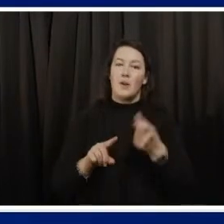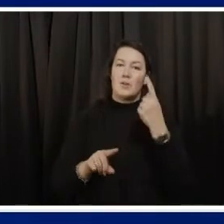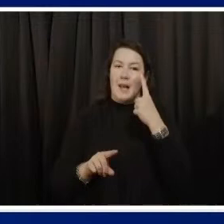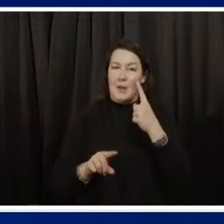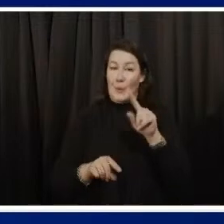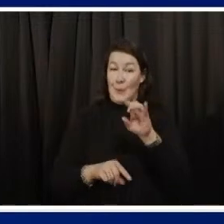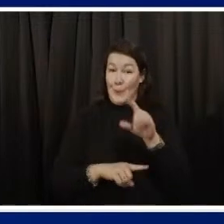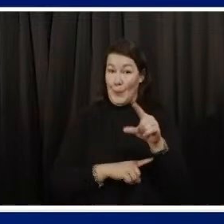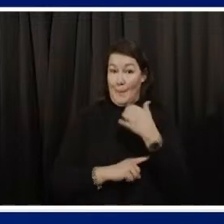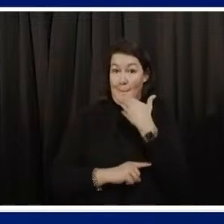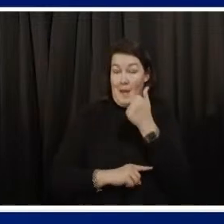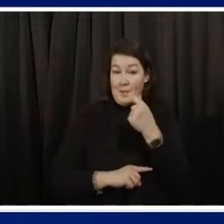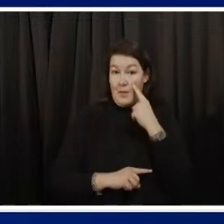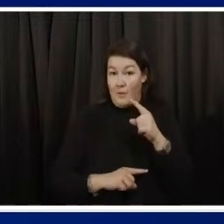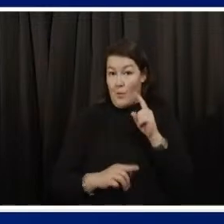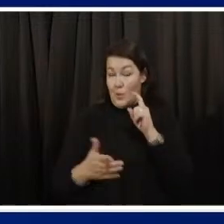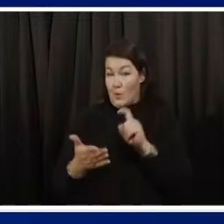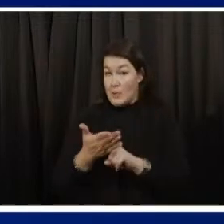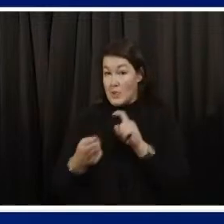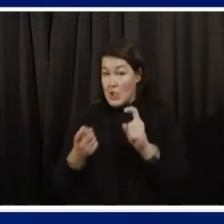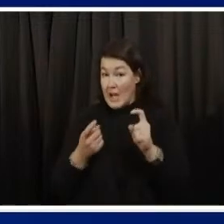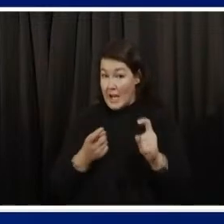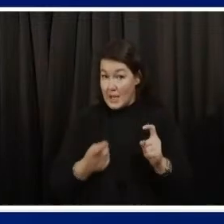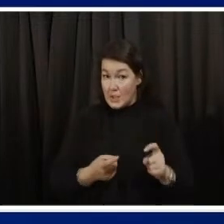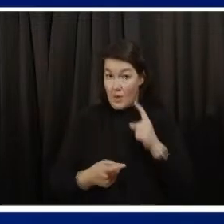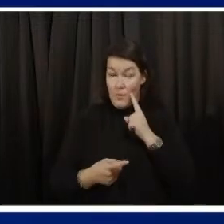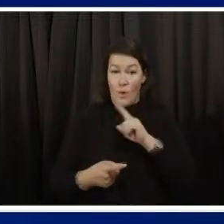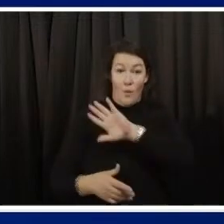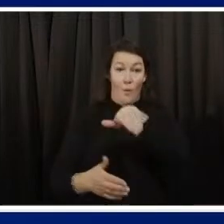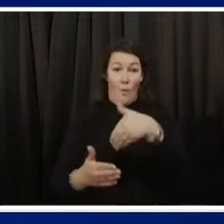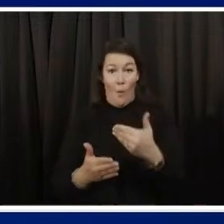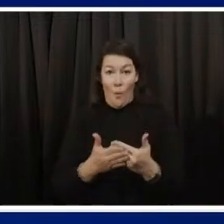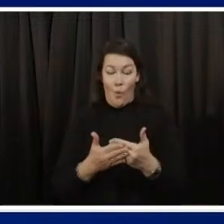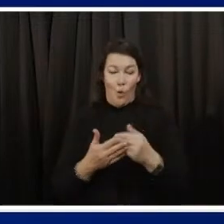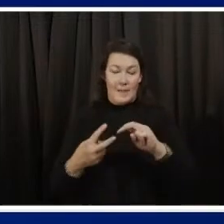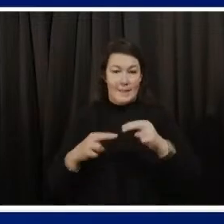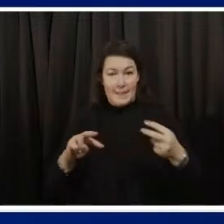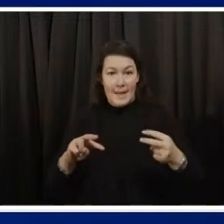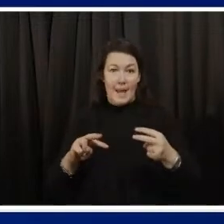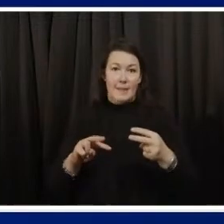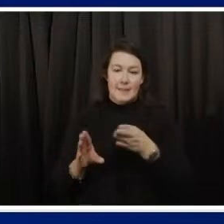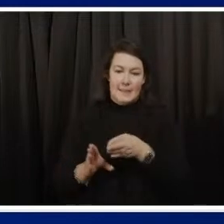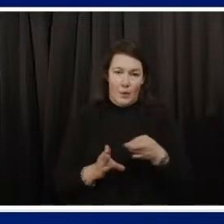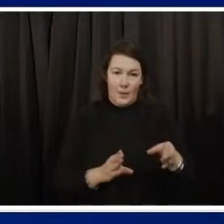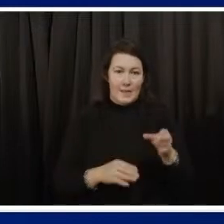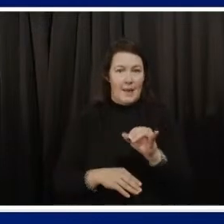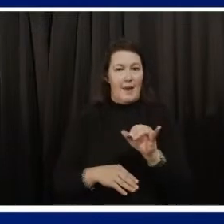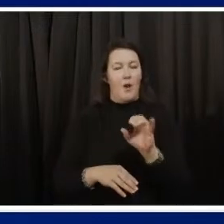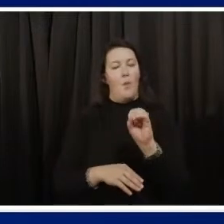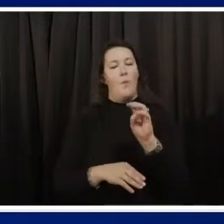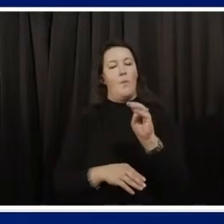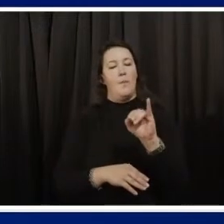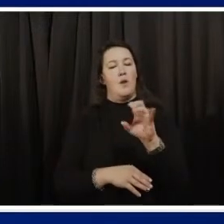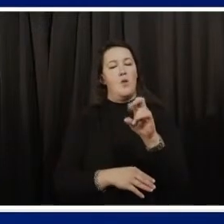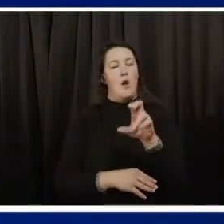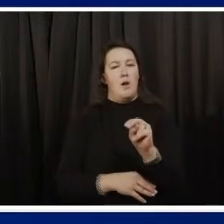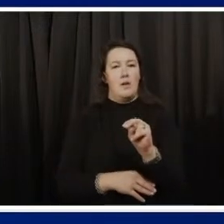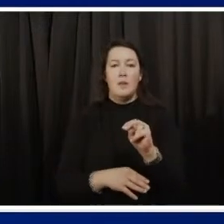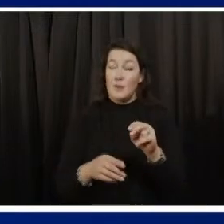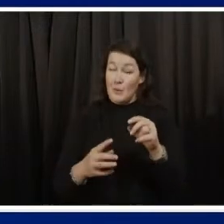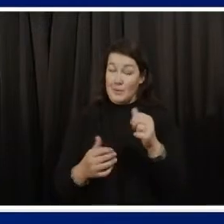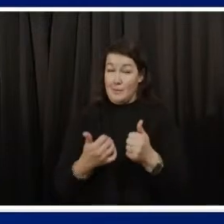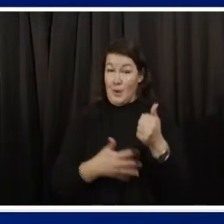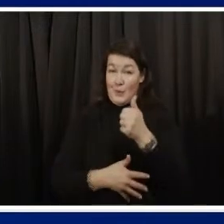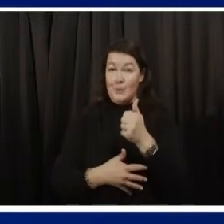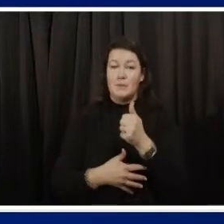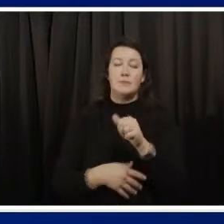we can use to detect changes in the whole genome sequence of these variants like Omicron. So again, preference is for PCR testing